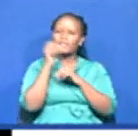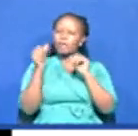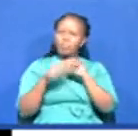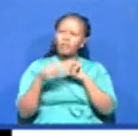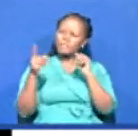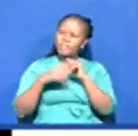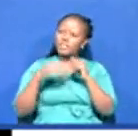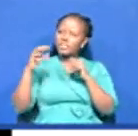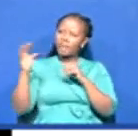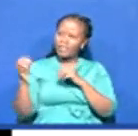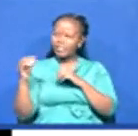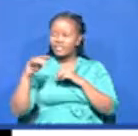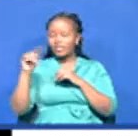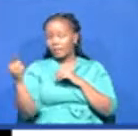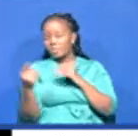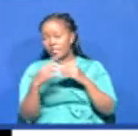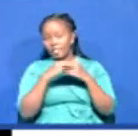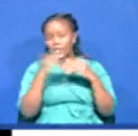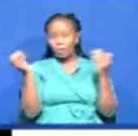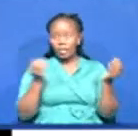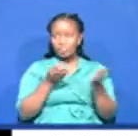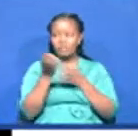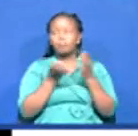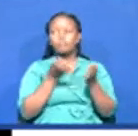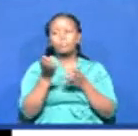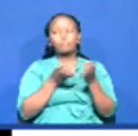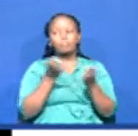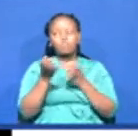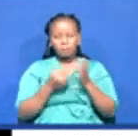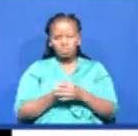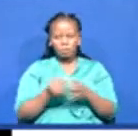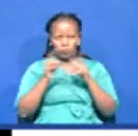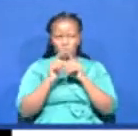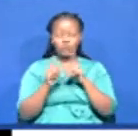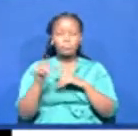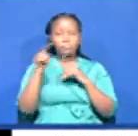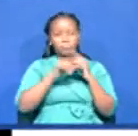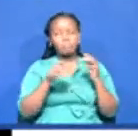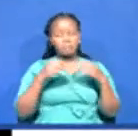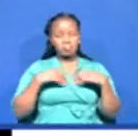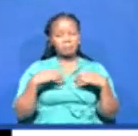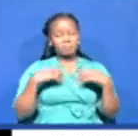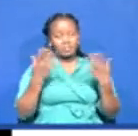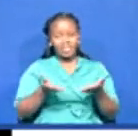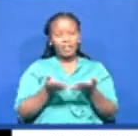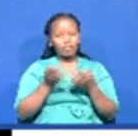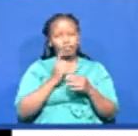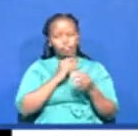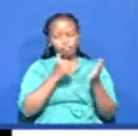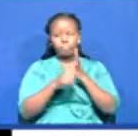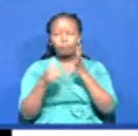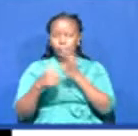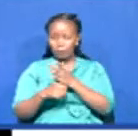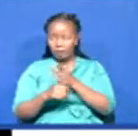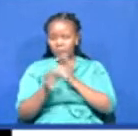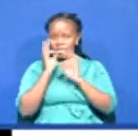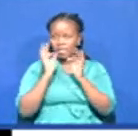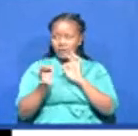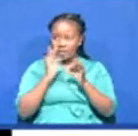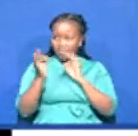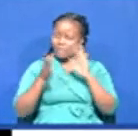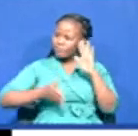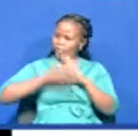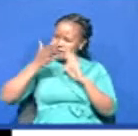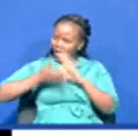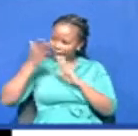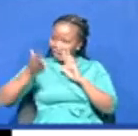worth of trade. And there is a warning that unless urgent and critical measures